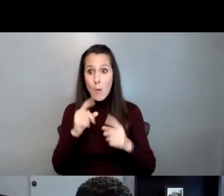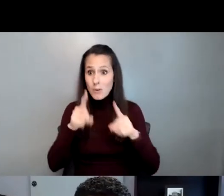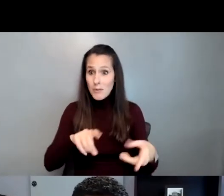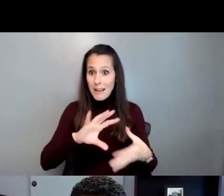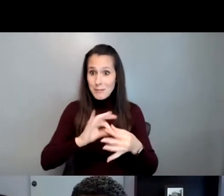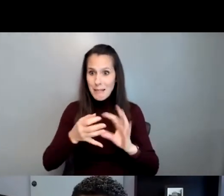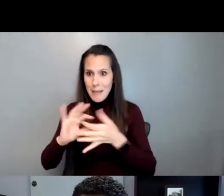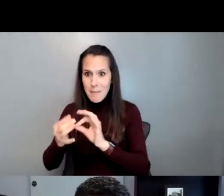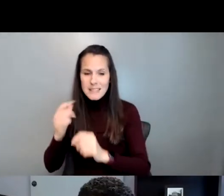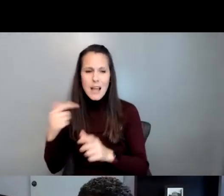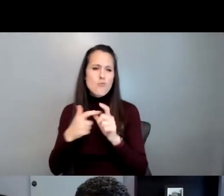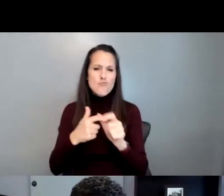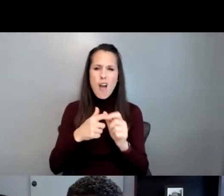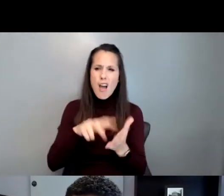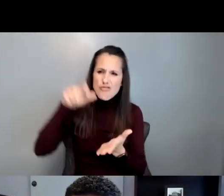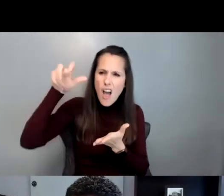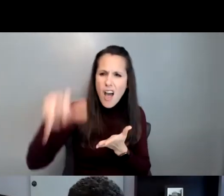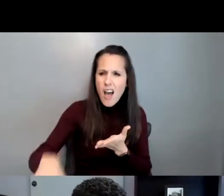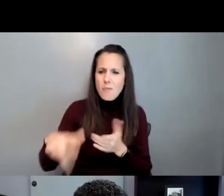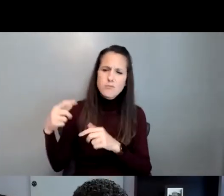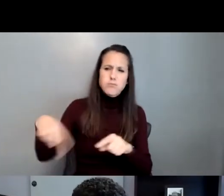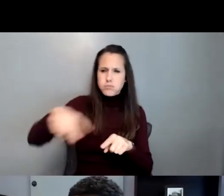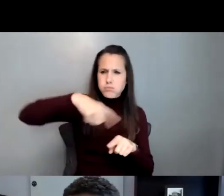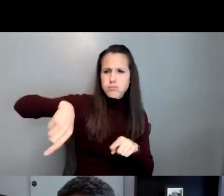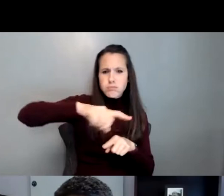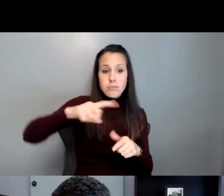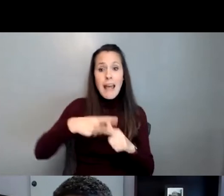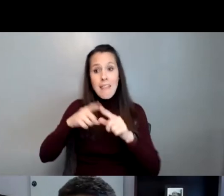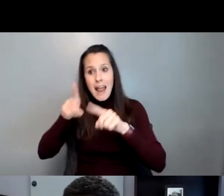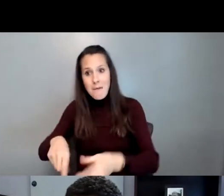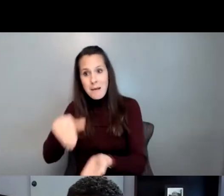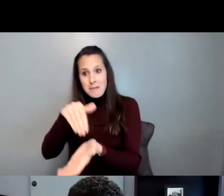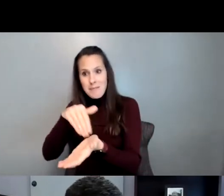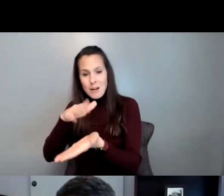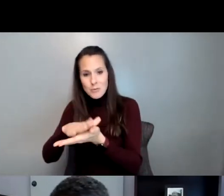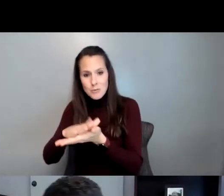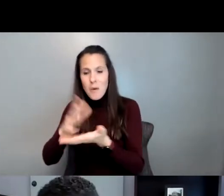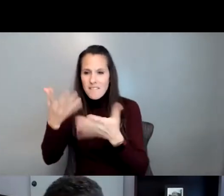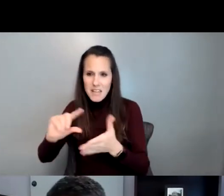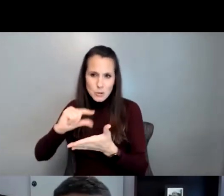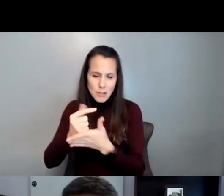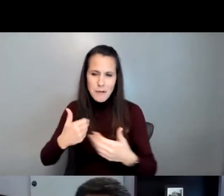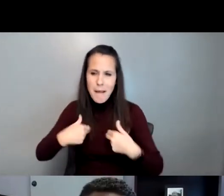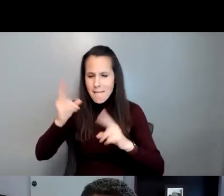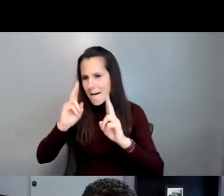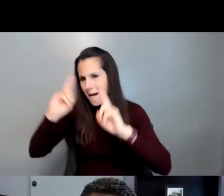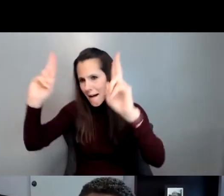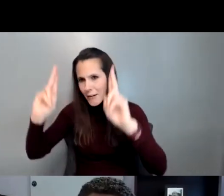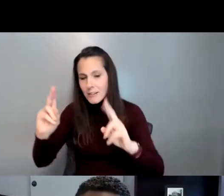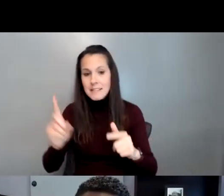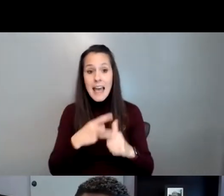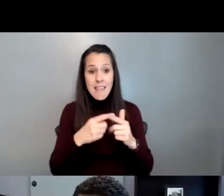and bound into the sand and run across the track. I then went to medical school. I graduated with honors and went to orthopedic